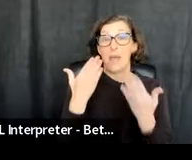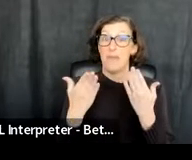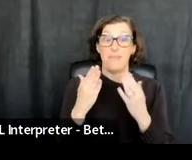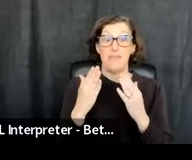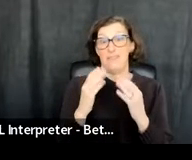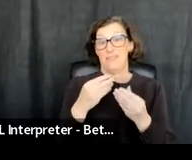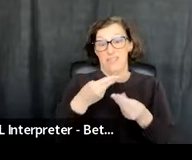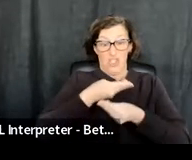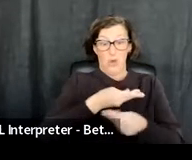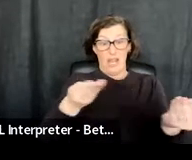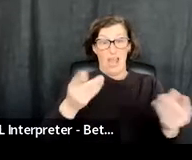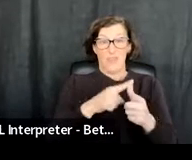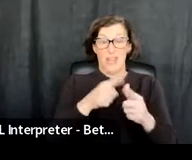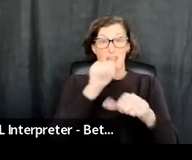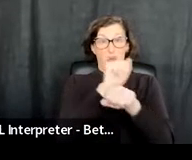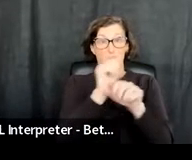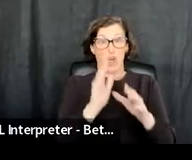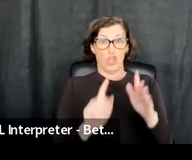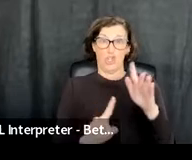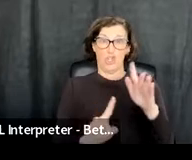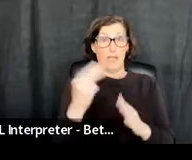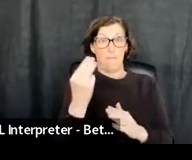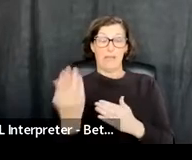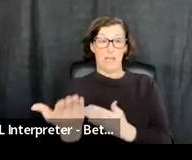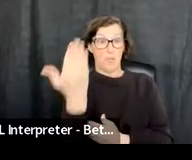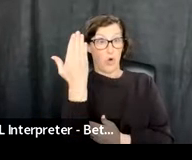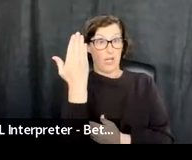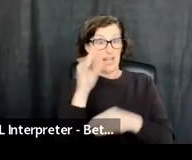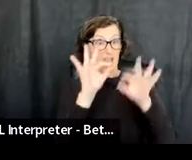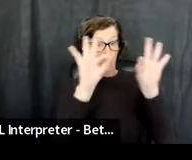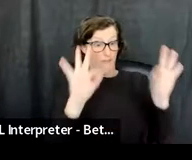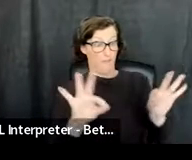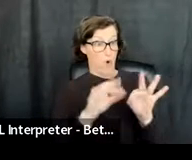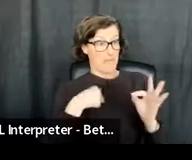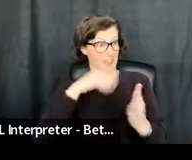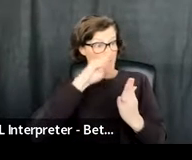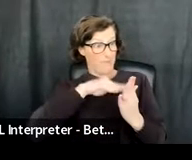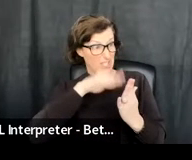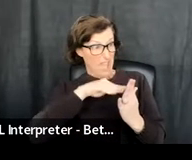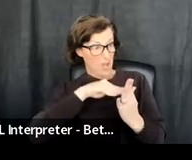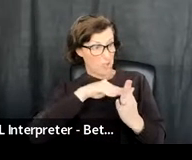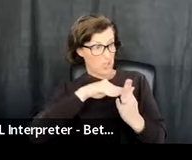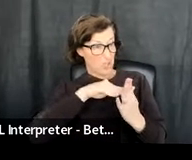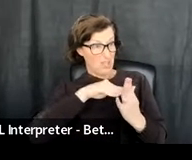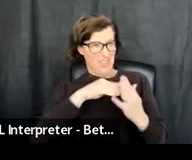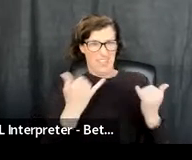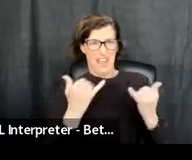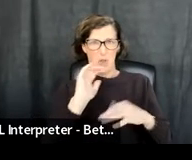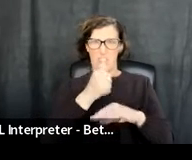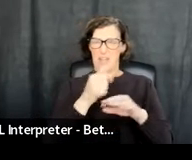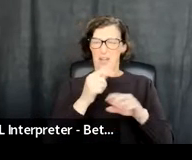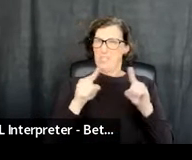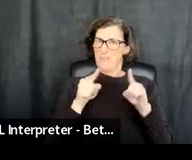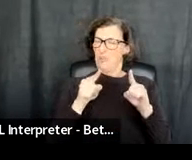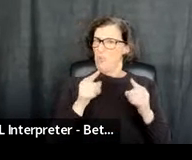might come in on a Monday morning and the form that they filled out 1,000 times all of a sudden is laid out differently. And